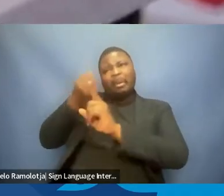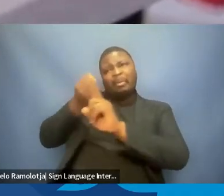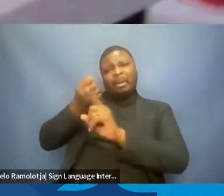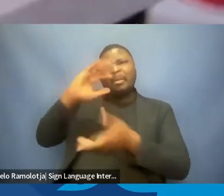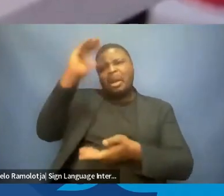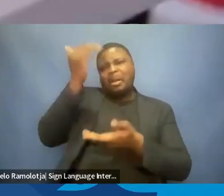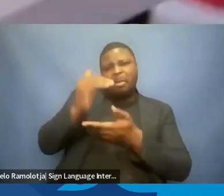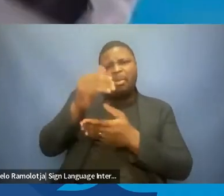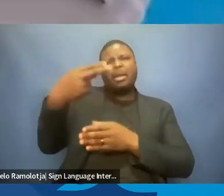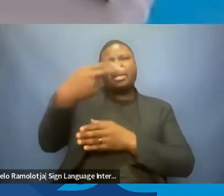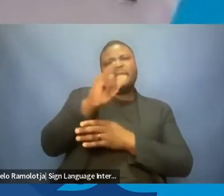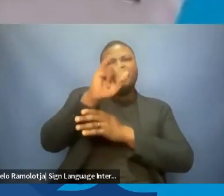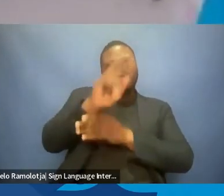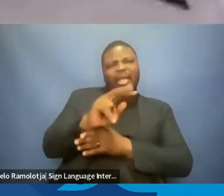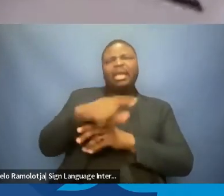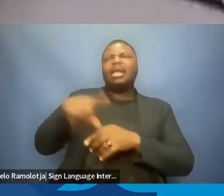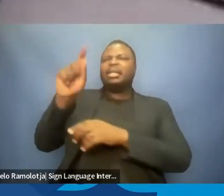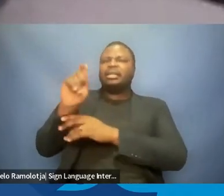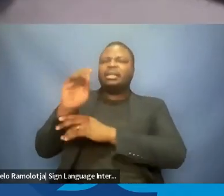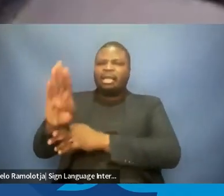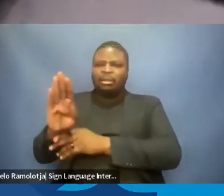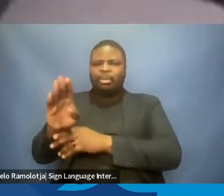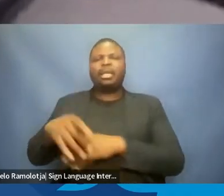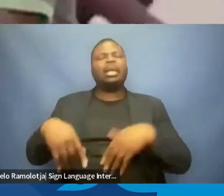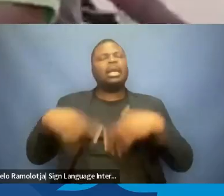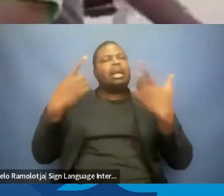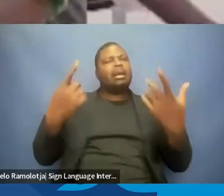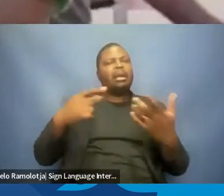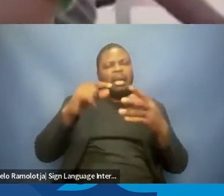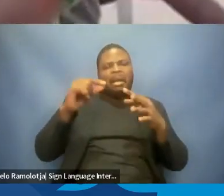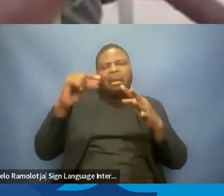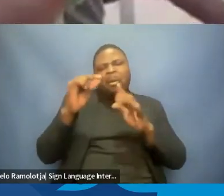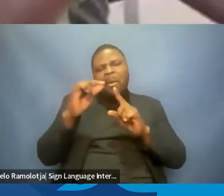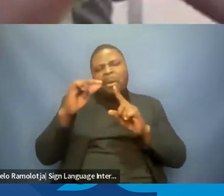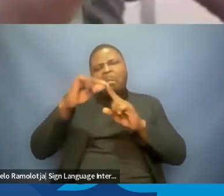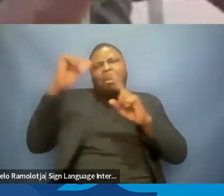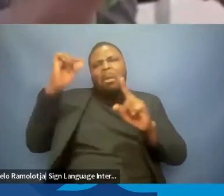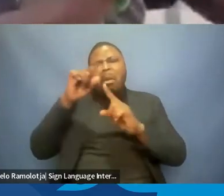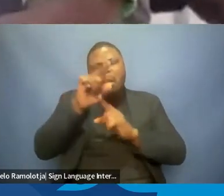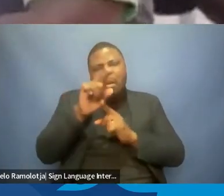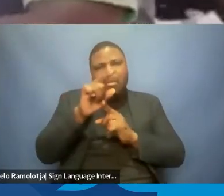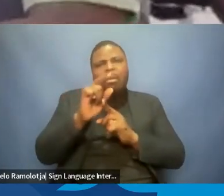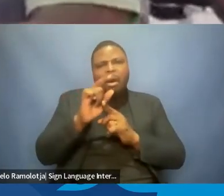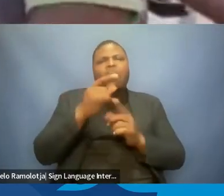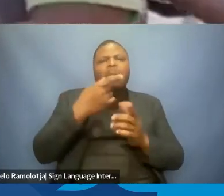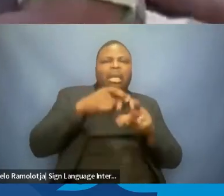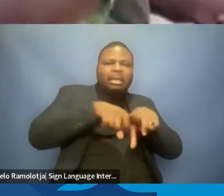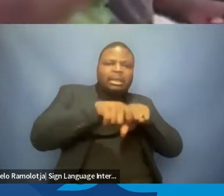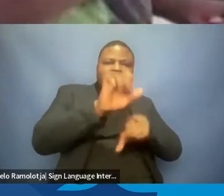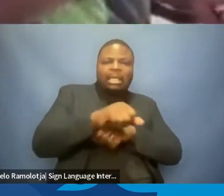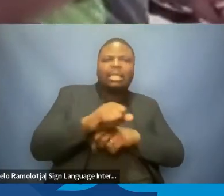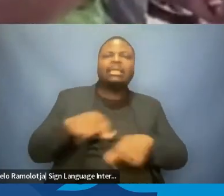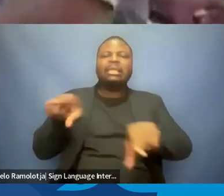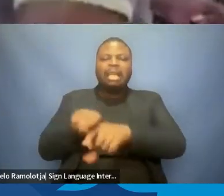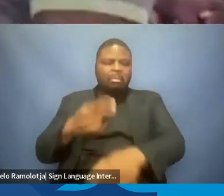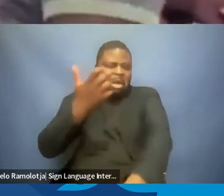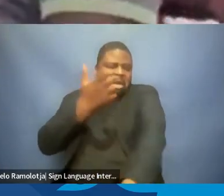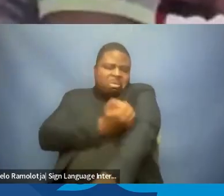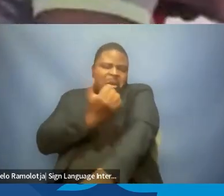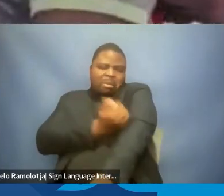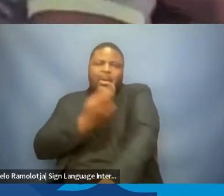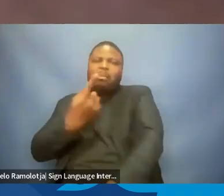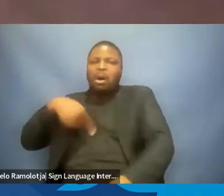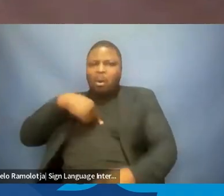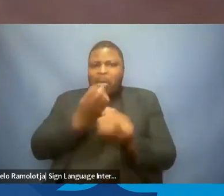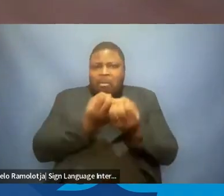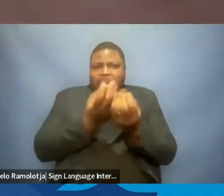do HIV testing, we do needle distribution. With the needle distribution, we use